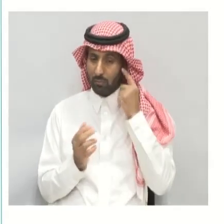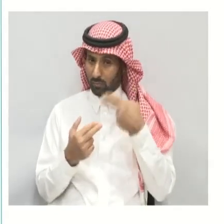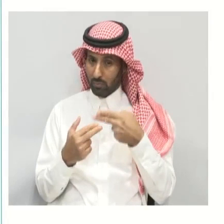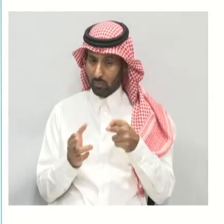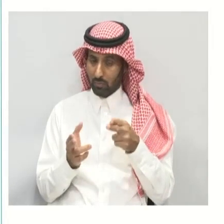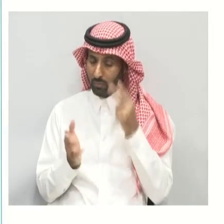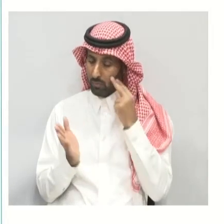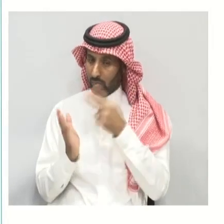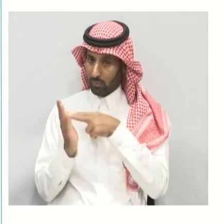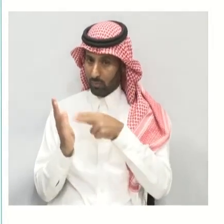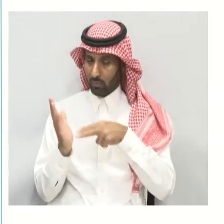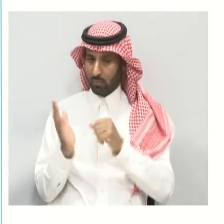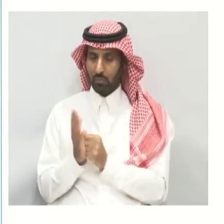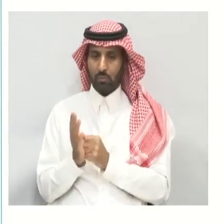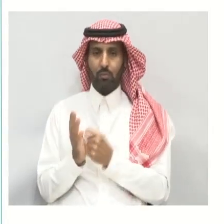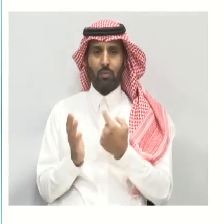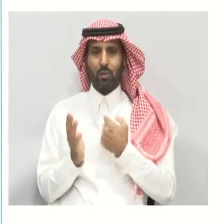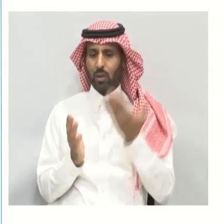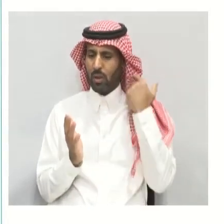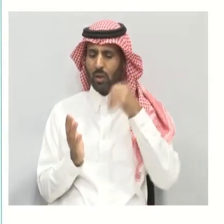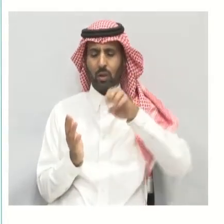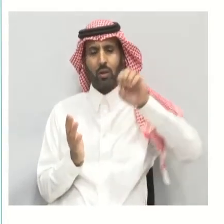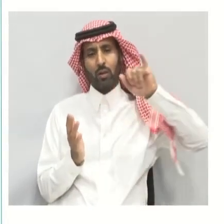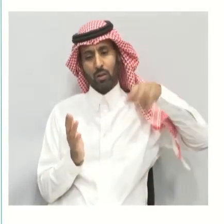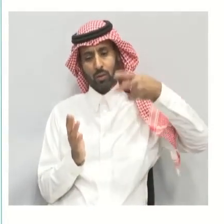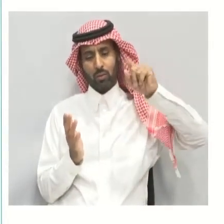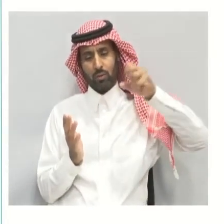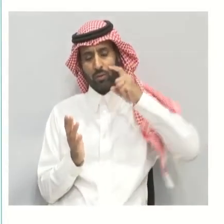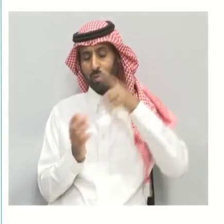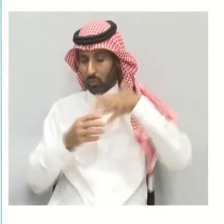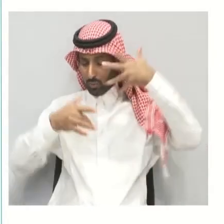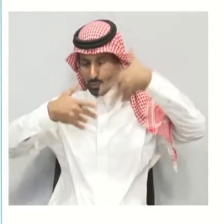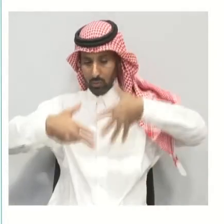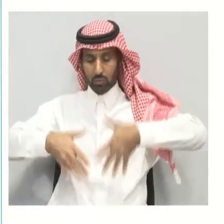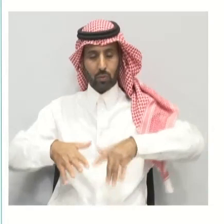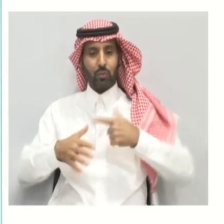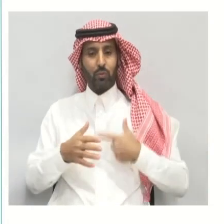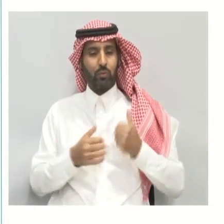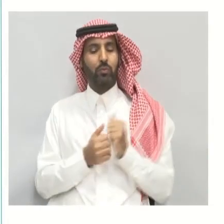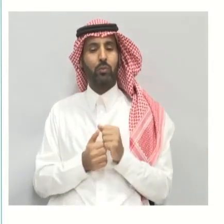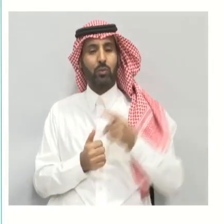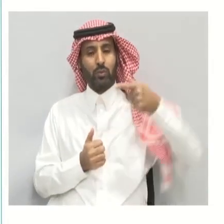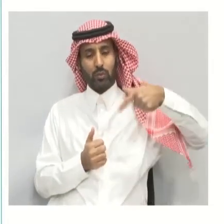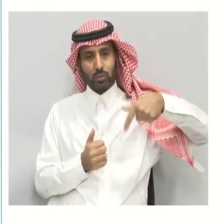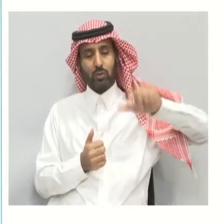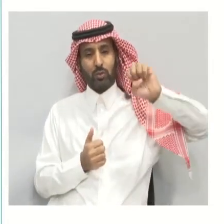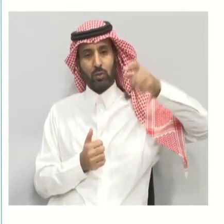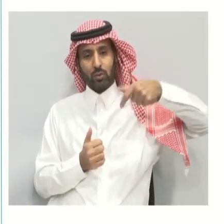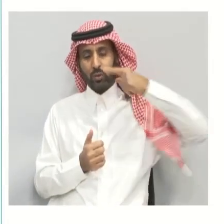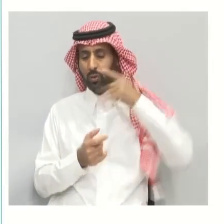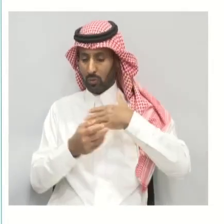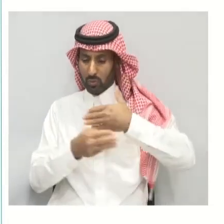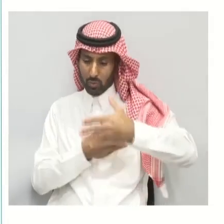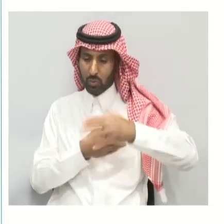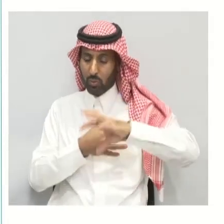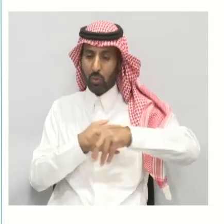begin reading the text. The Iguazu Falls. The Iguazu Falls are on the border